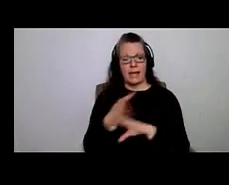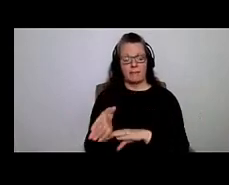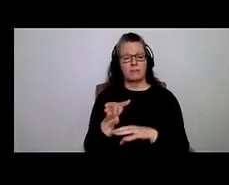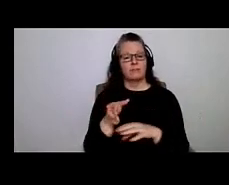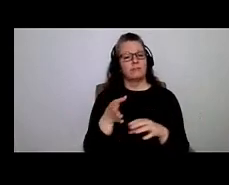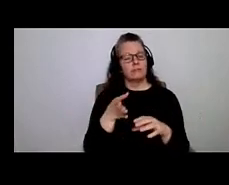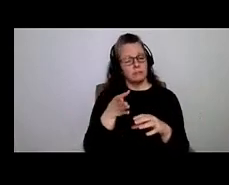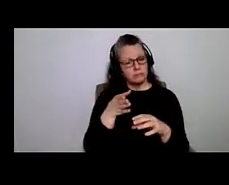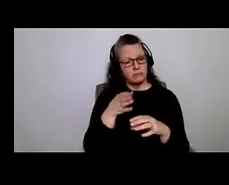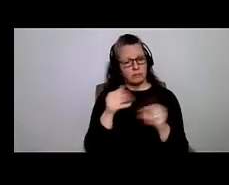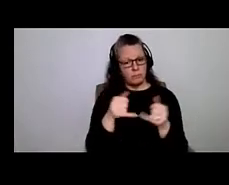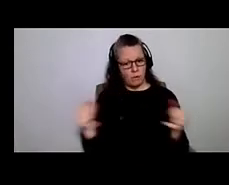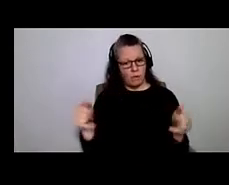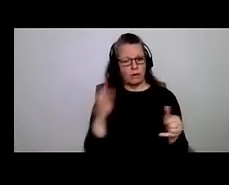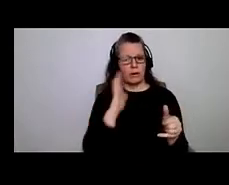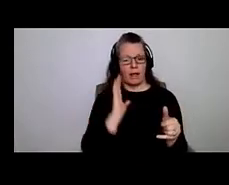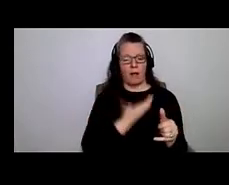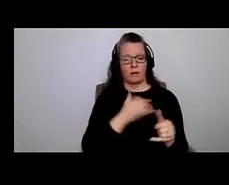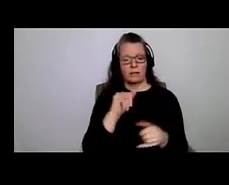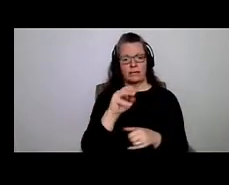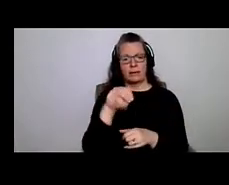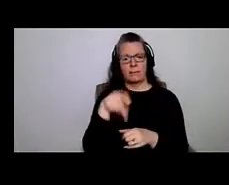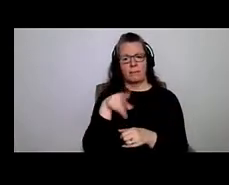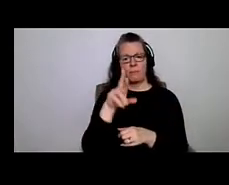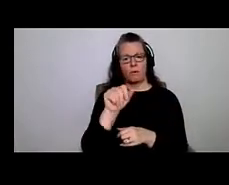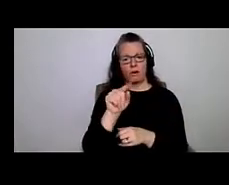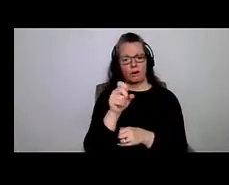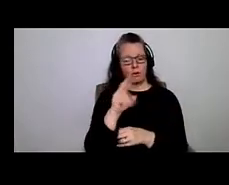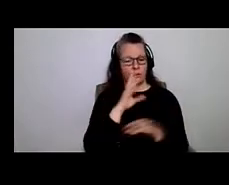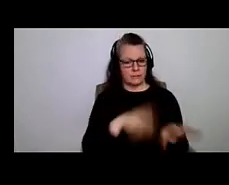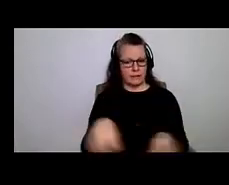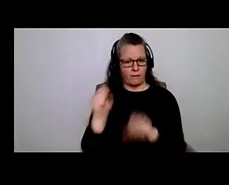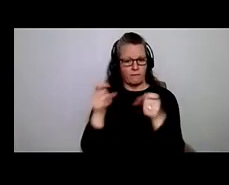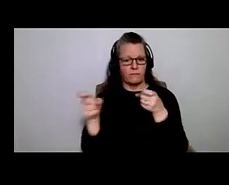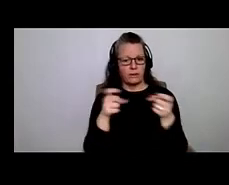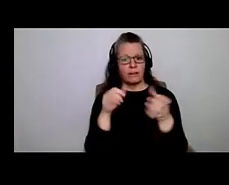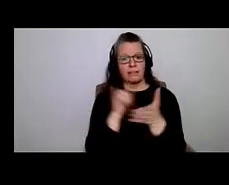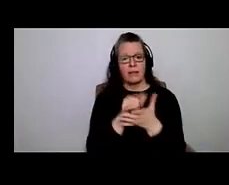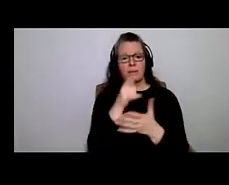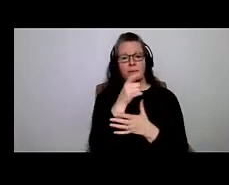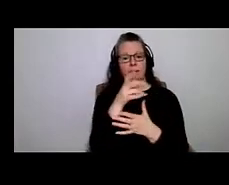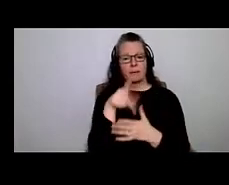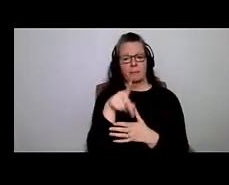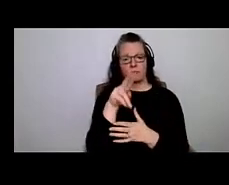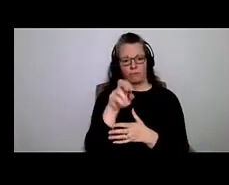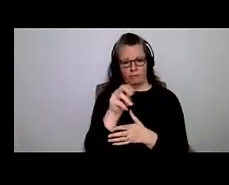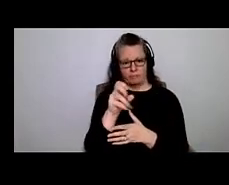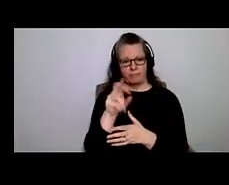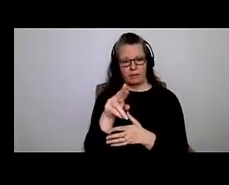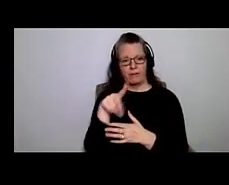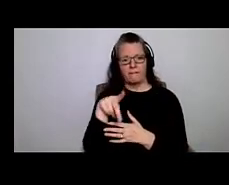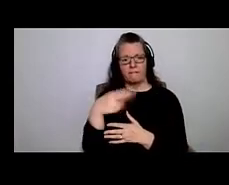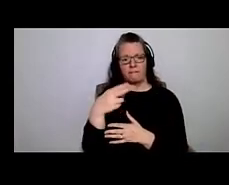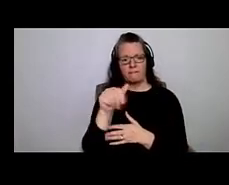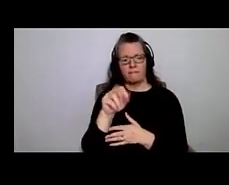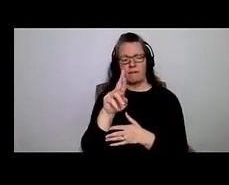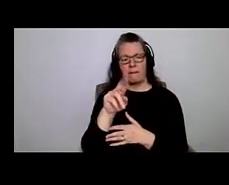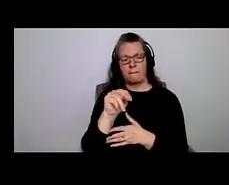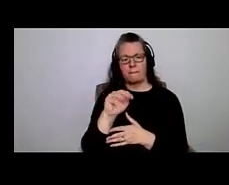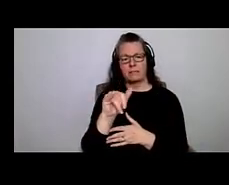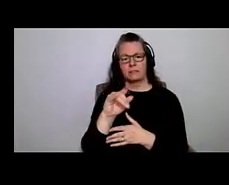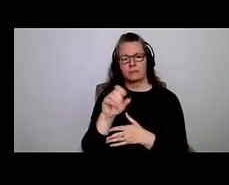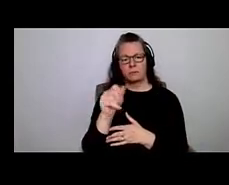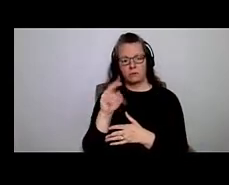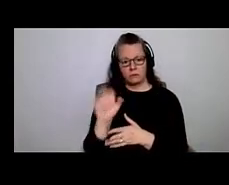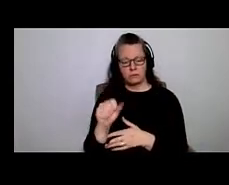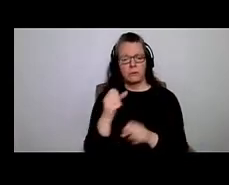importer will take over, and that is Premier Pharmaceuticals. They will ensure that the products are intact, have not been tampered